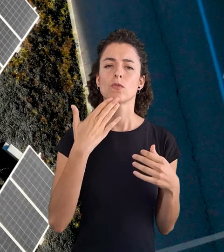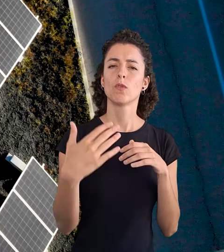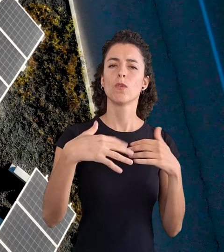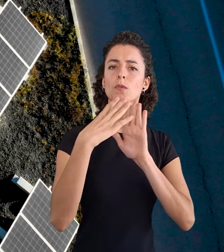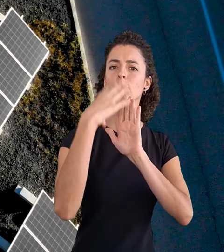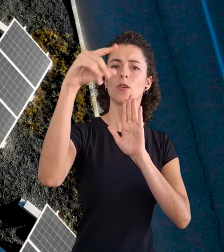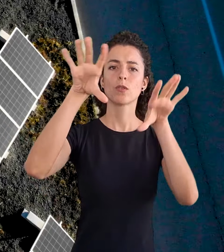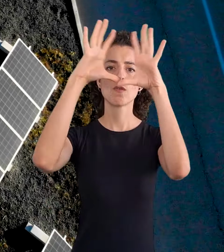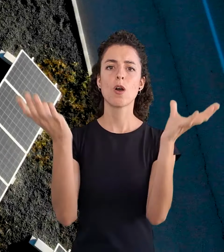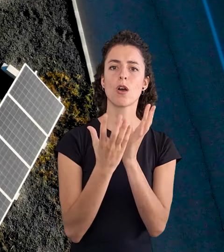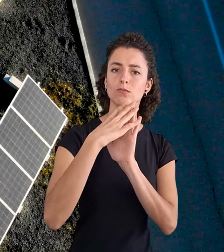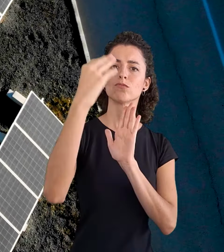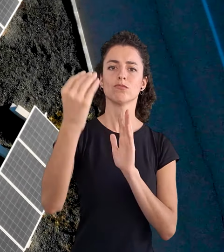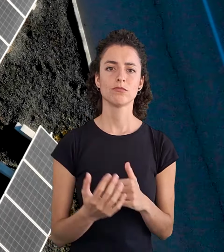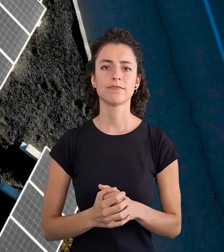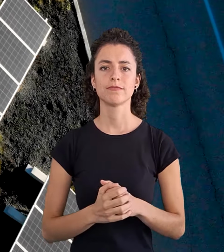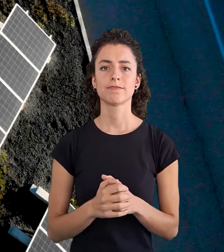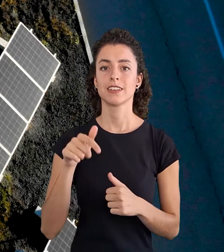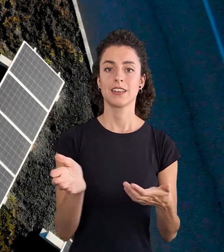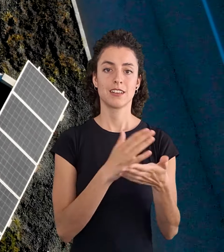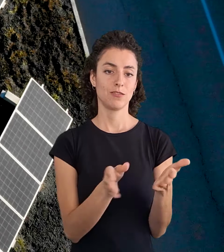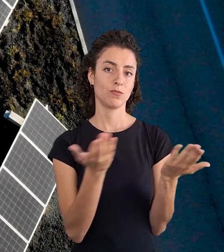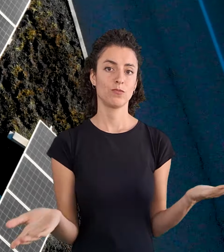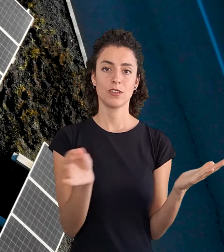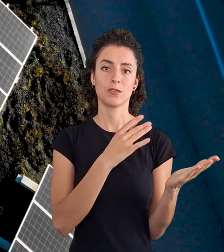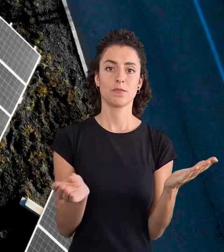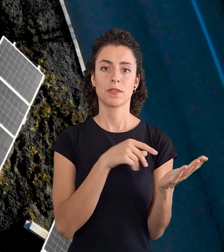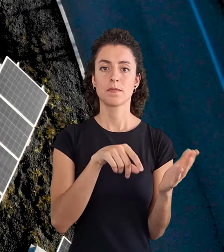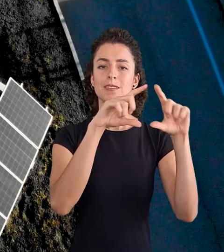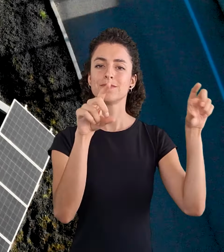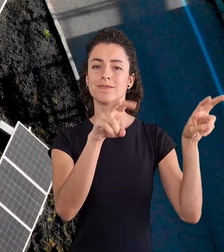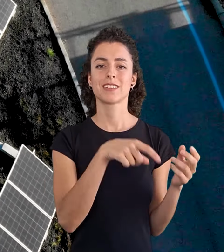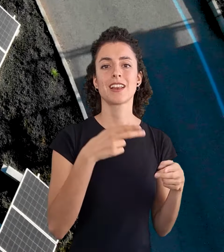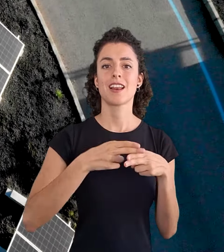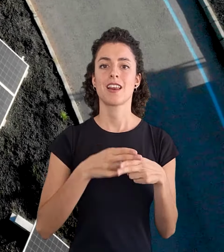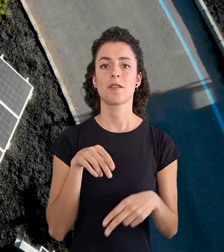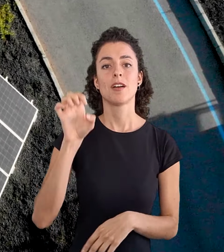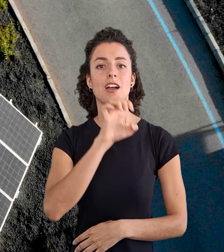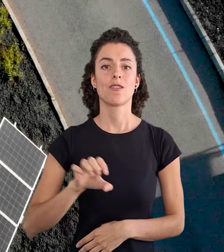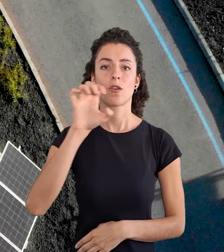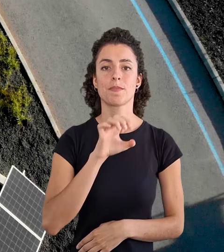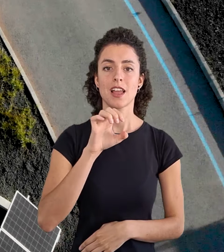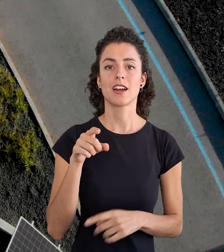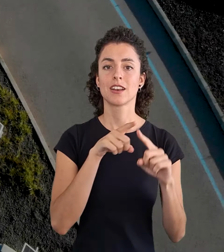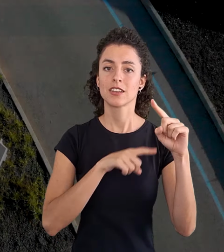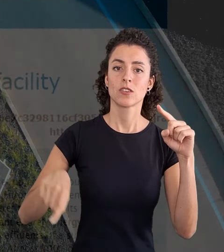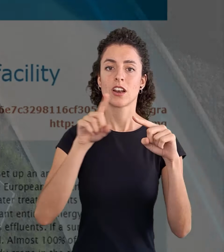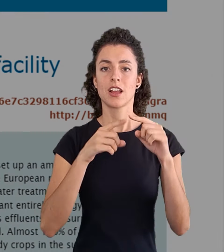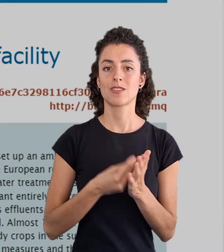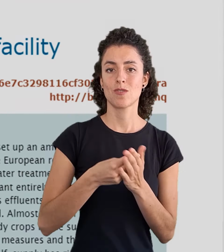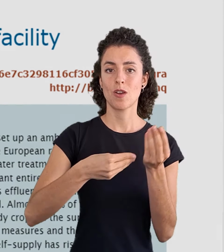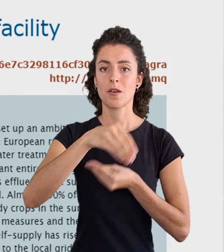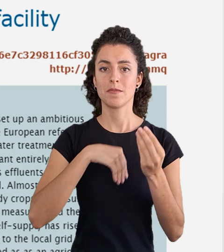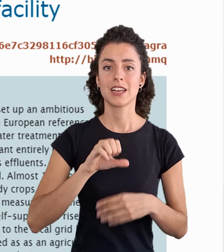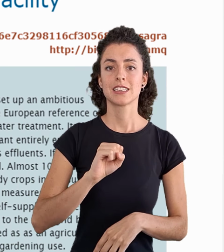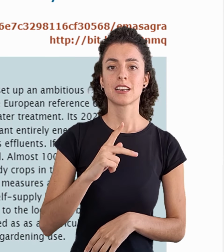self-sufficiency, which makes it an exemplary model of management and circular economy on the international stage.